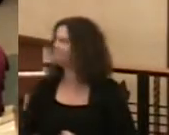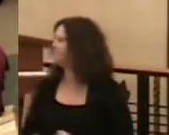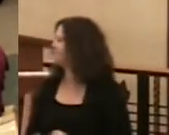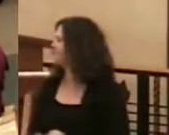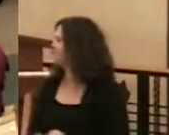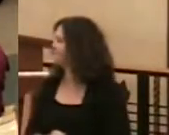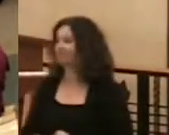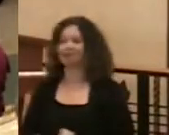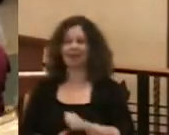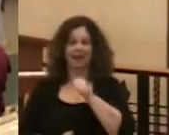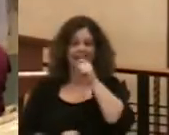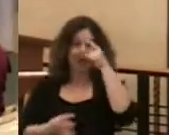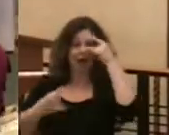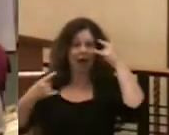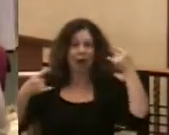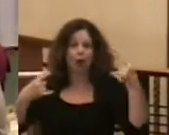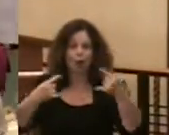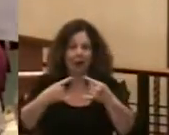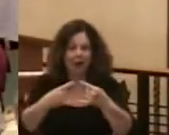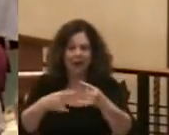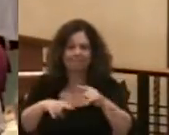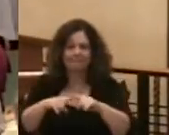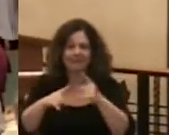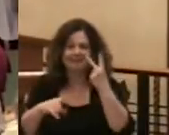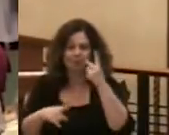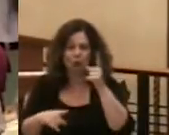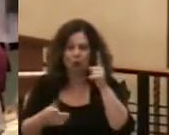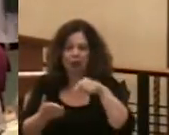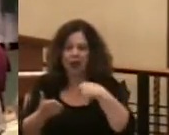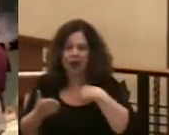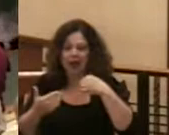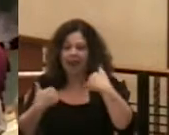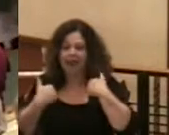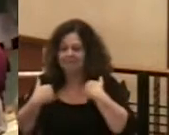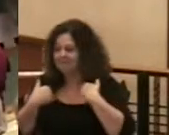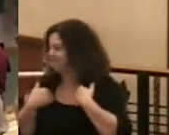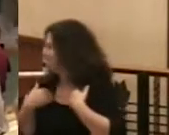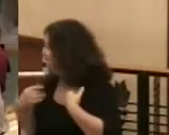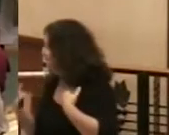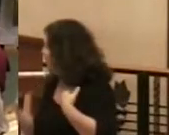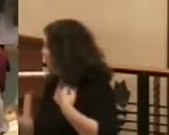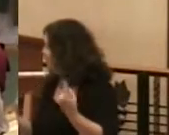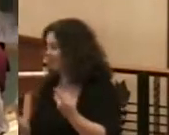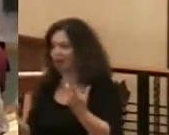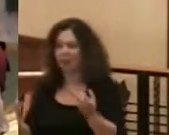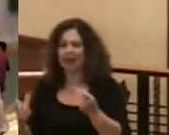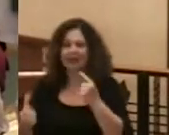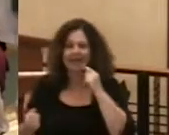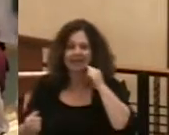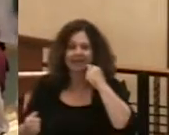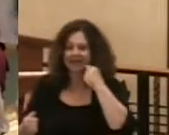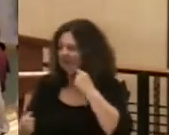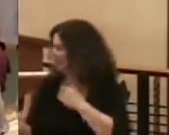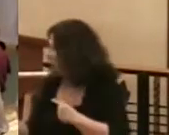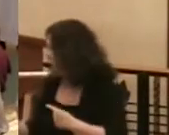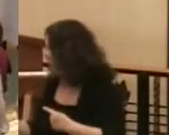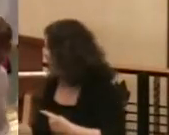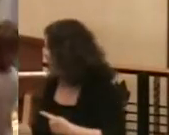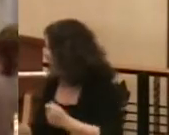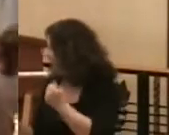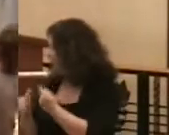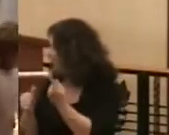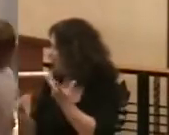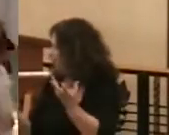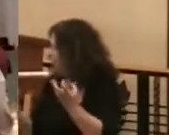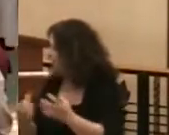Well, it's not Halloween yet, but look what I have. Ooh, does somebody want any candy? Huh? Anybody want